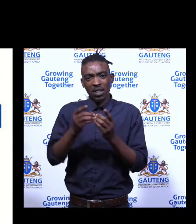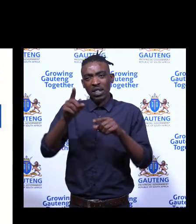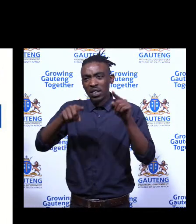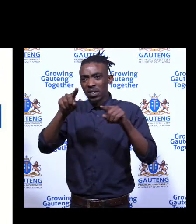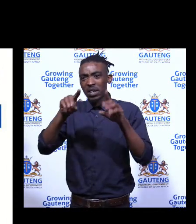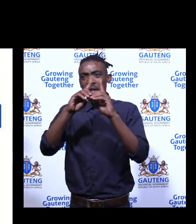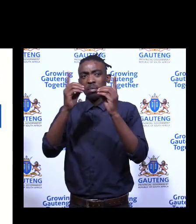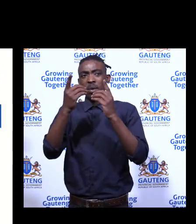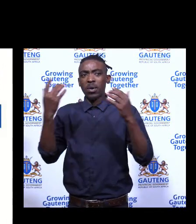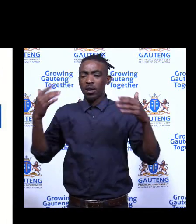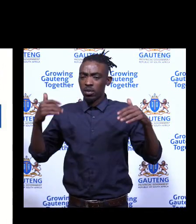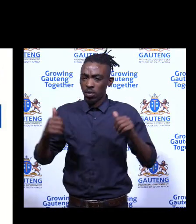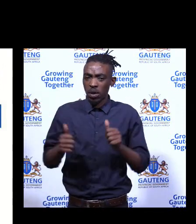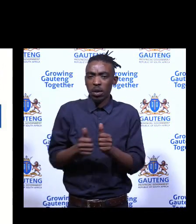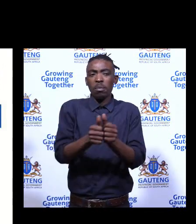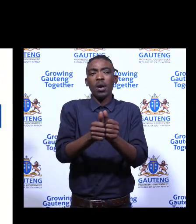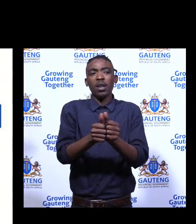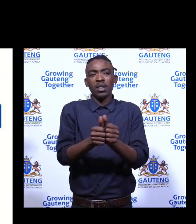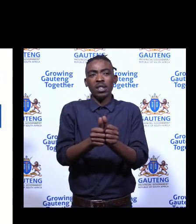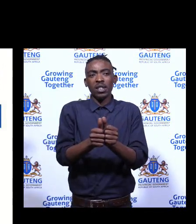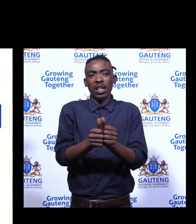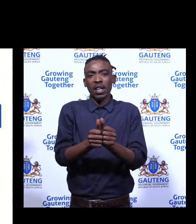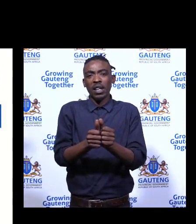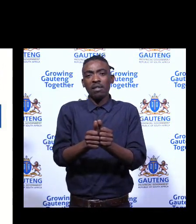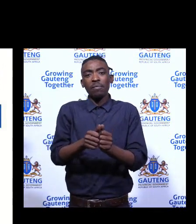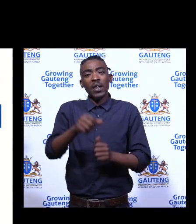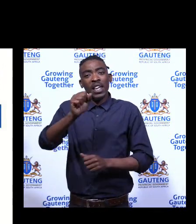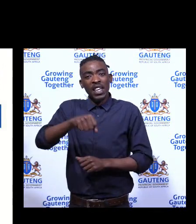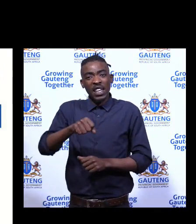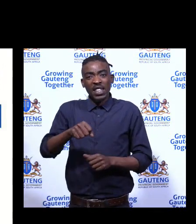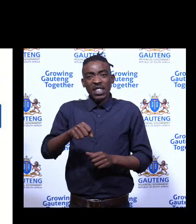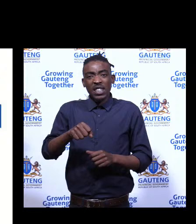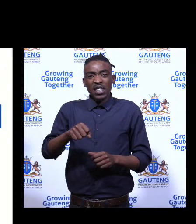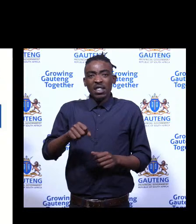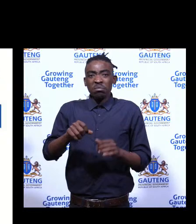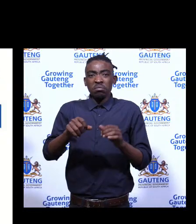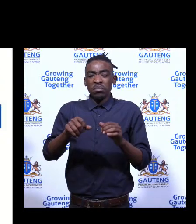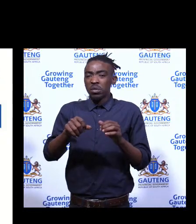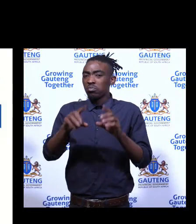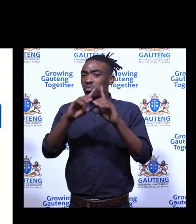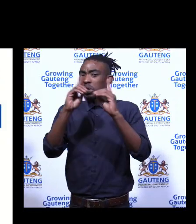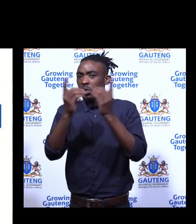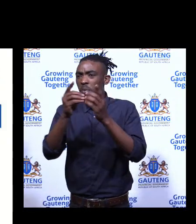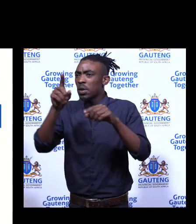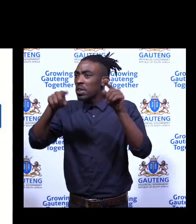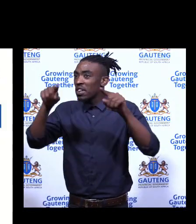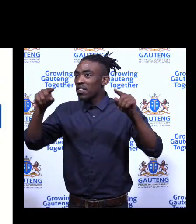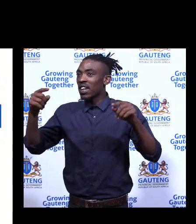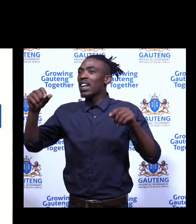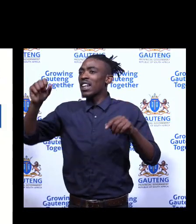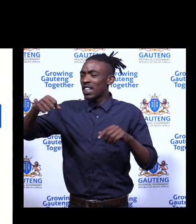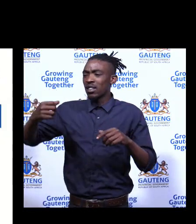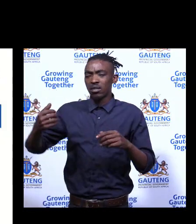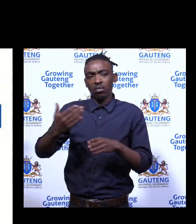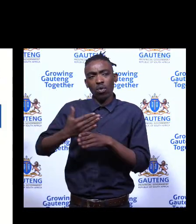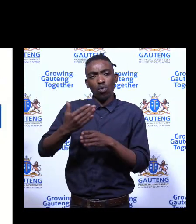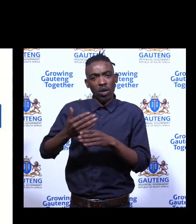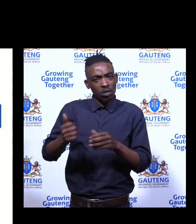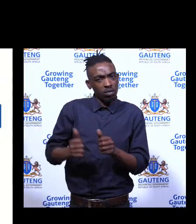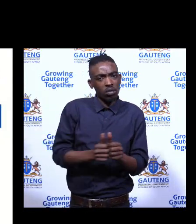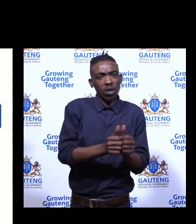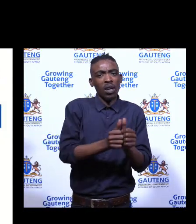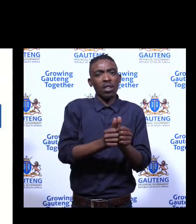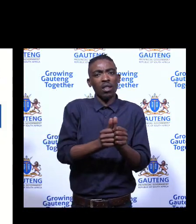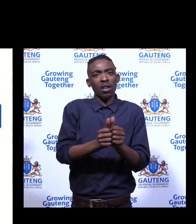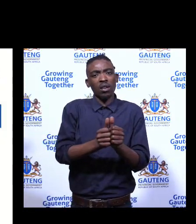with COVID. There are really overarching issues that are important for coordination. And this